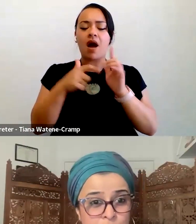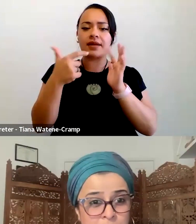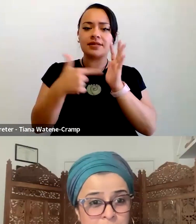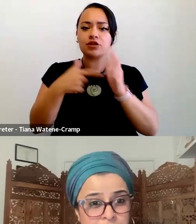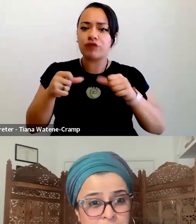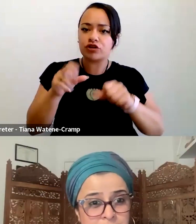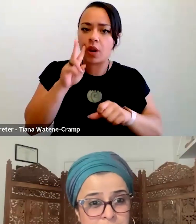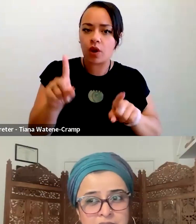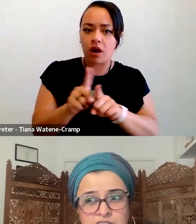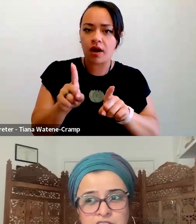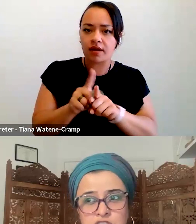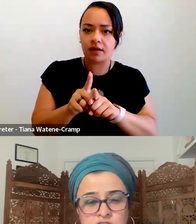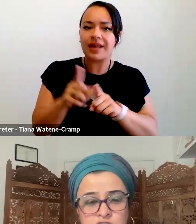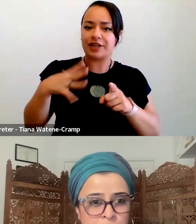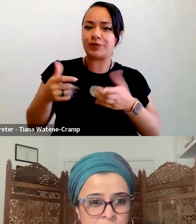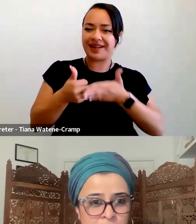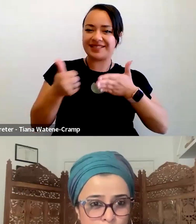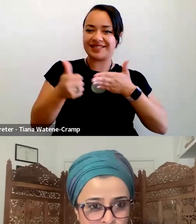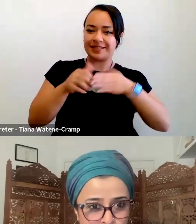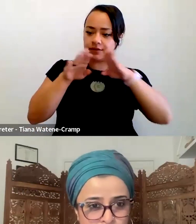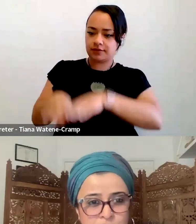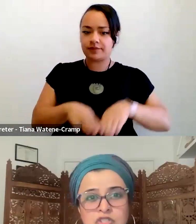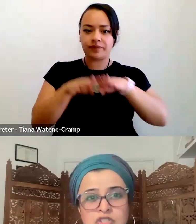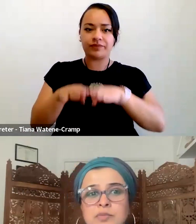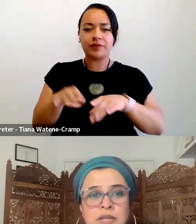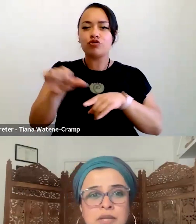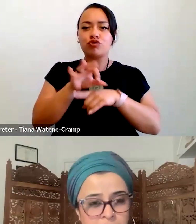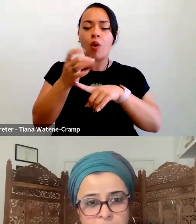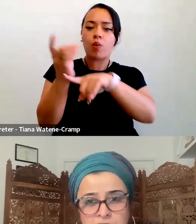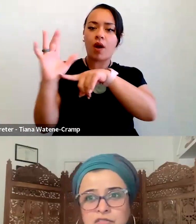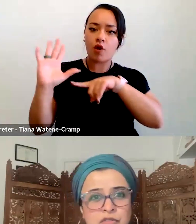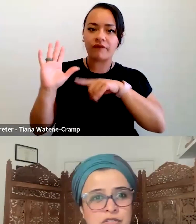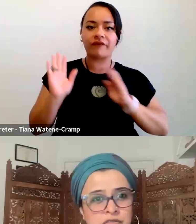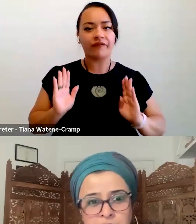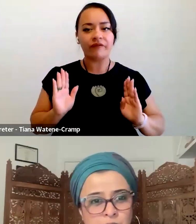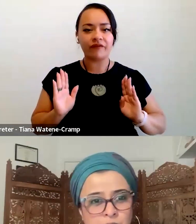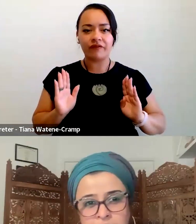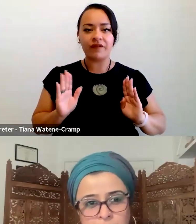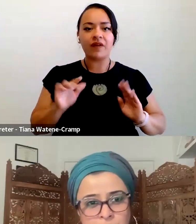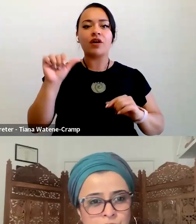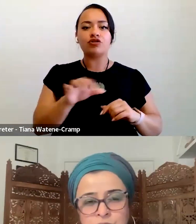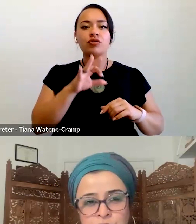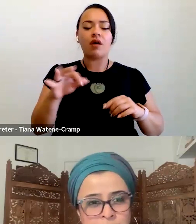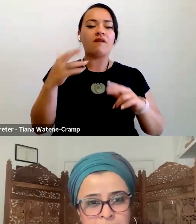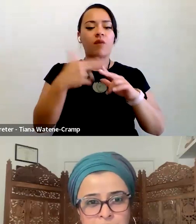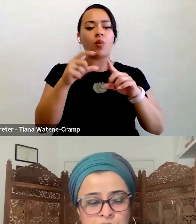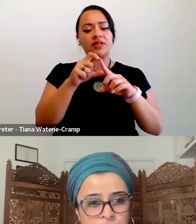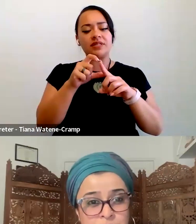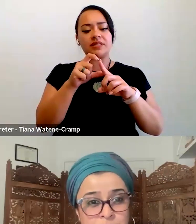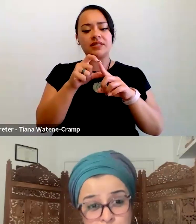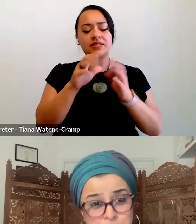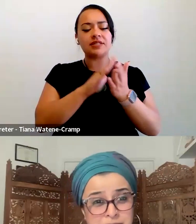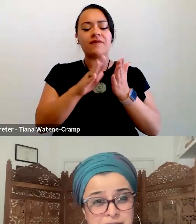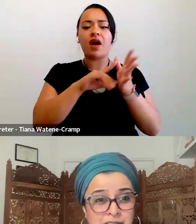lens should be consistent. It shouldn't just be a one-off. It shouldn't just be for Diwali or Hanukkah or, you know, Eid